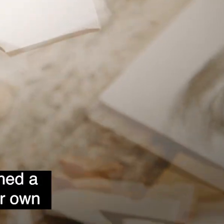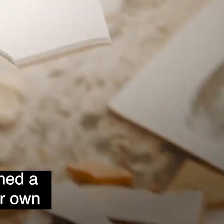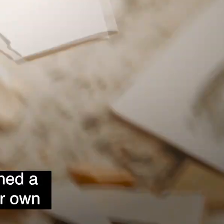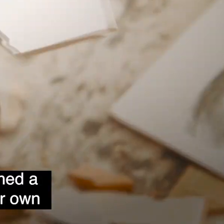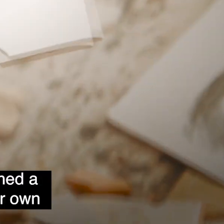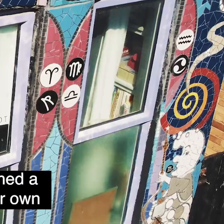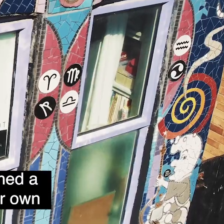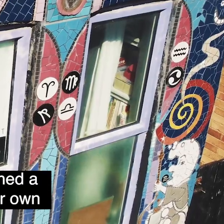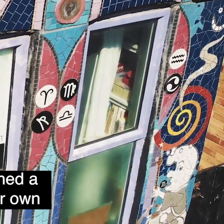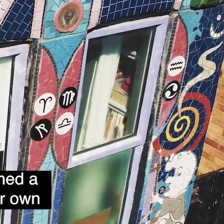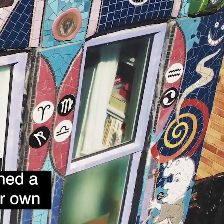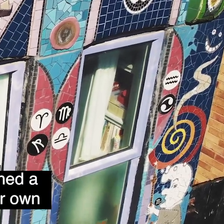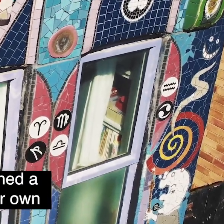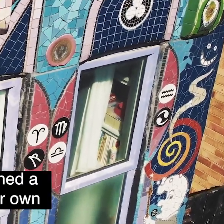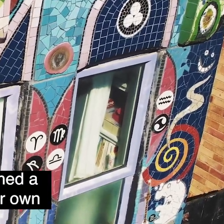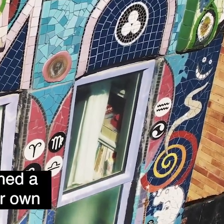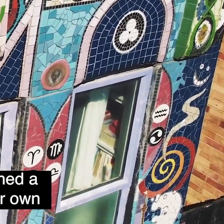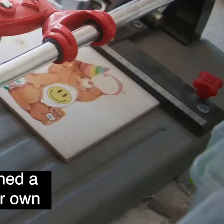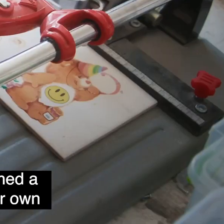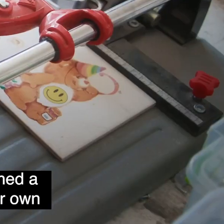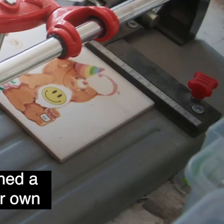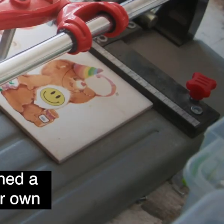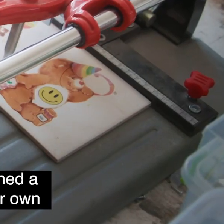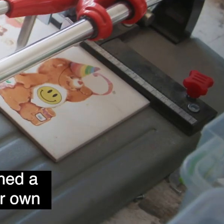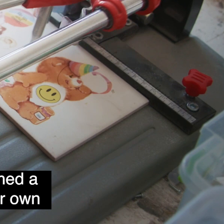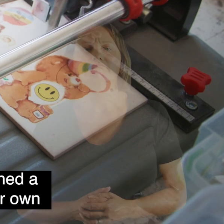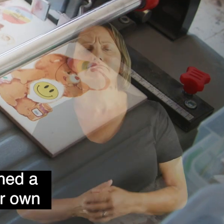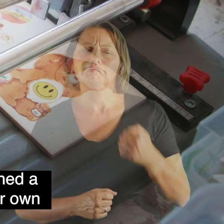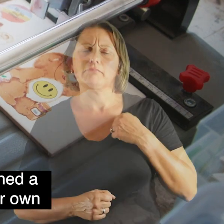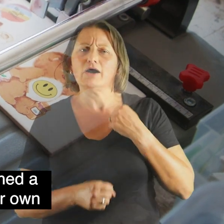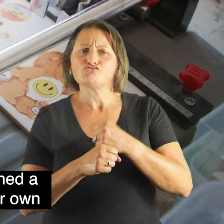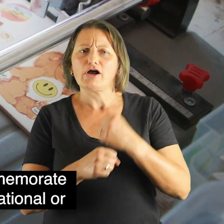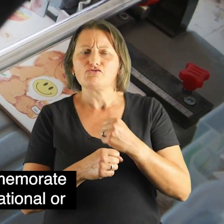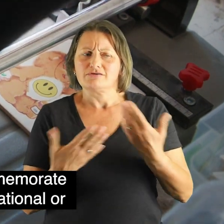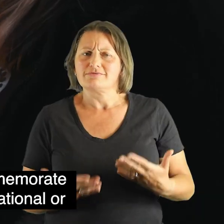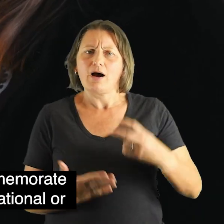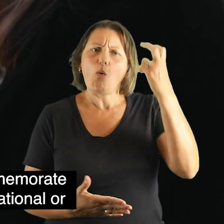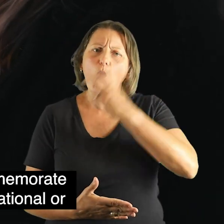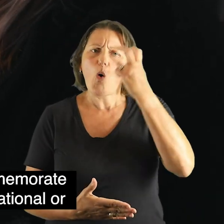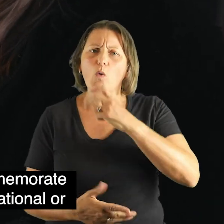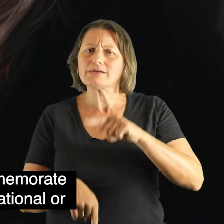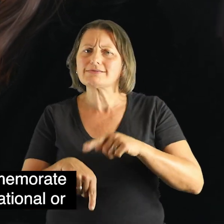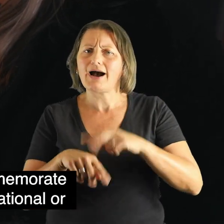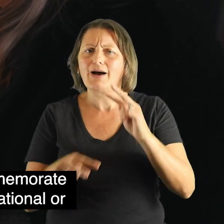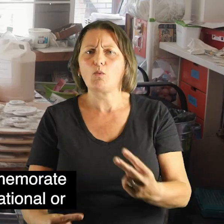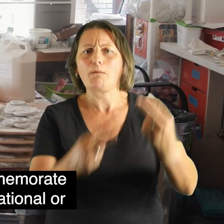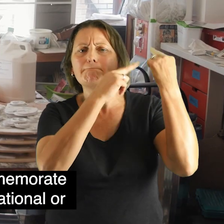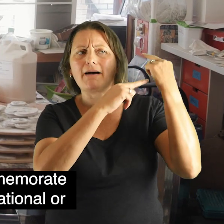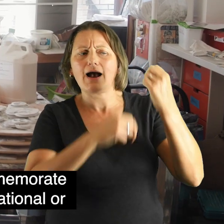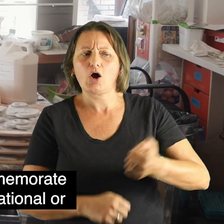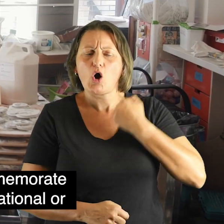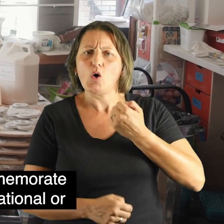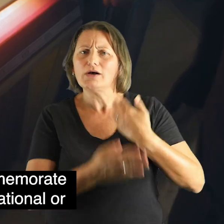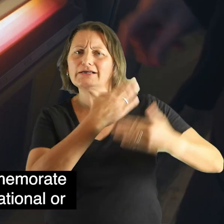I'm part of a generation who've reached a certain age and want to celebrate our own histories. We want to celebrate and